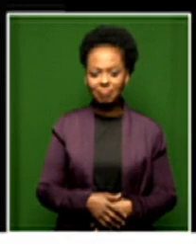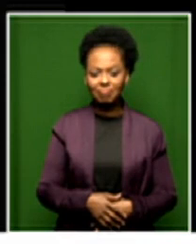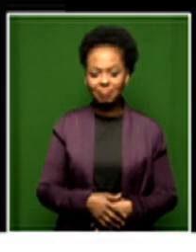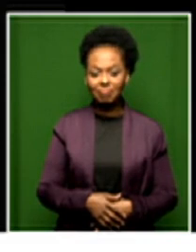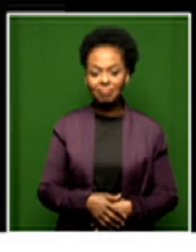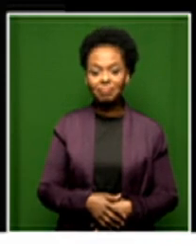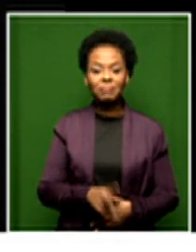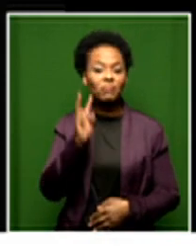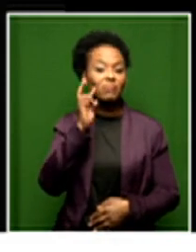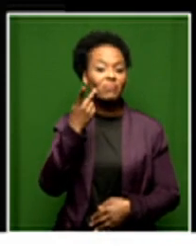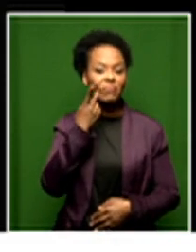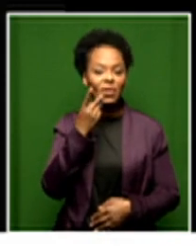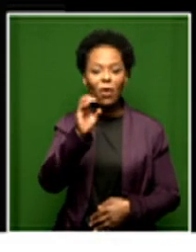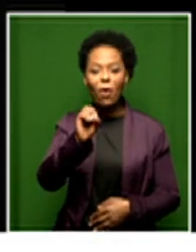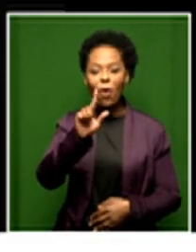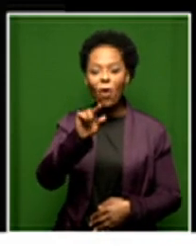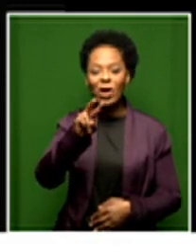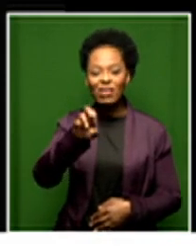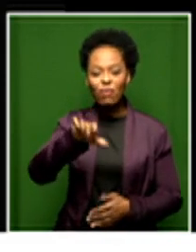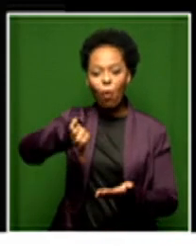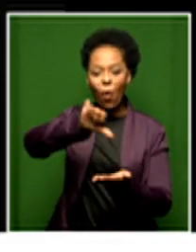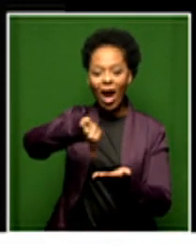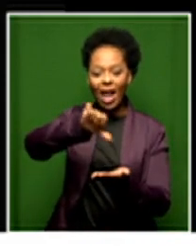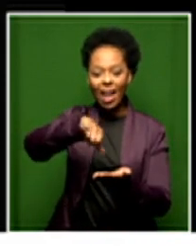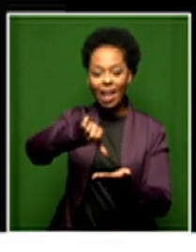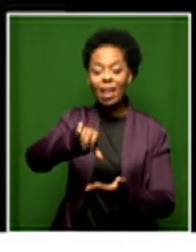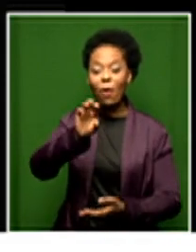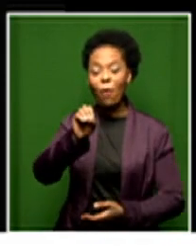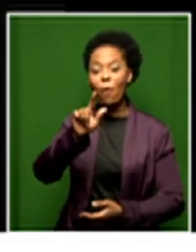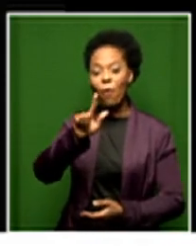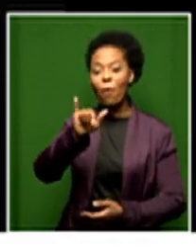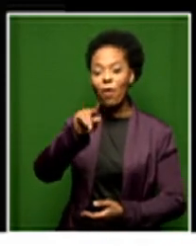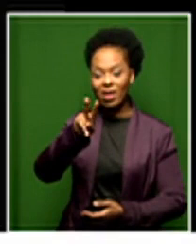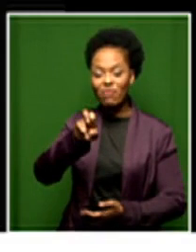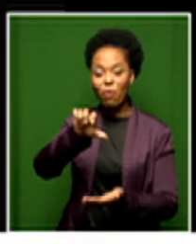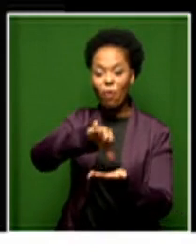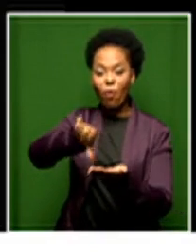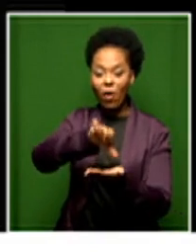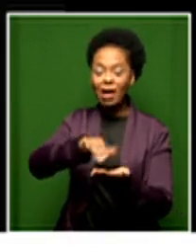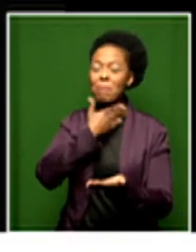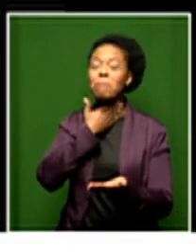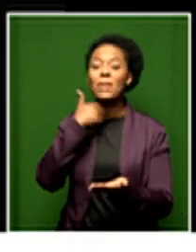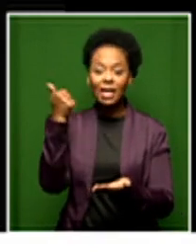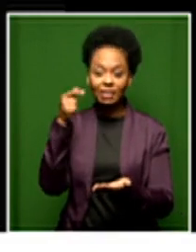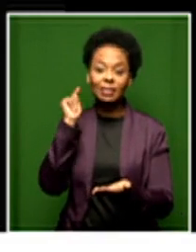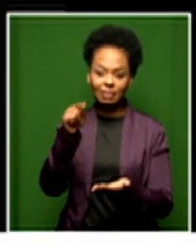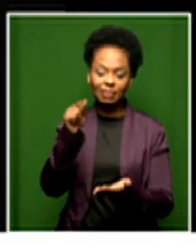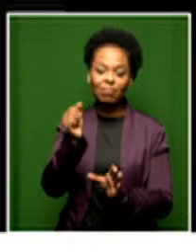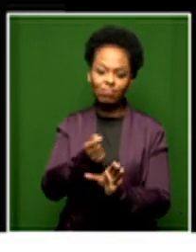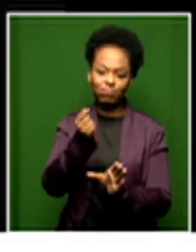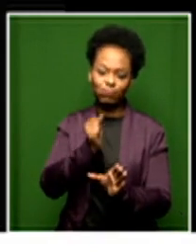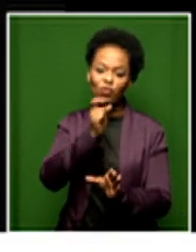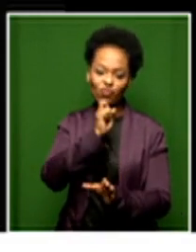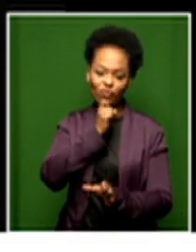Extra virgin olive oil. Olive oil. Oh, yes. Yeah. I'm glad that you actually mentioned that. But what's the fuss